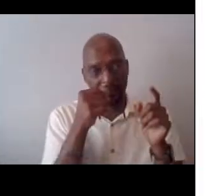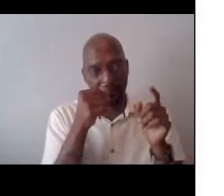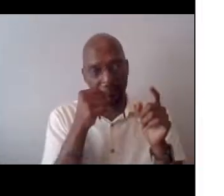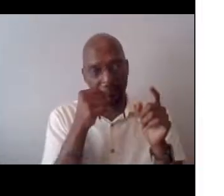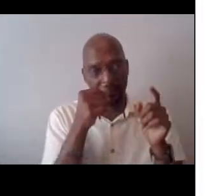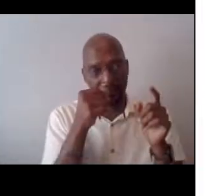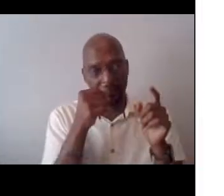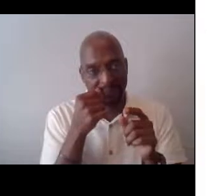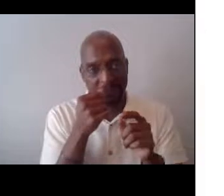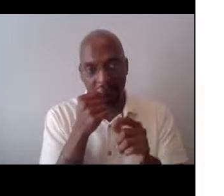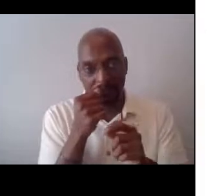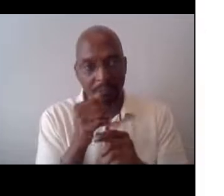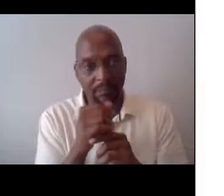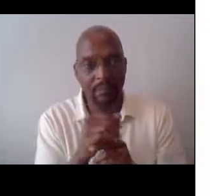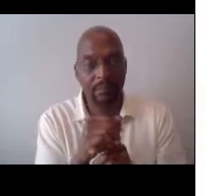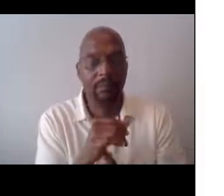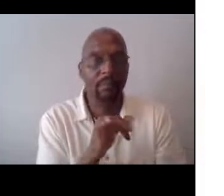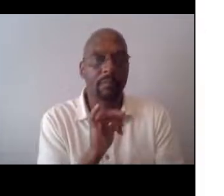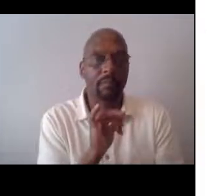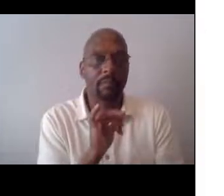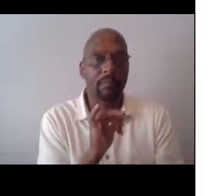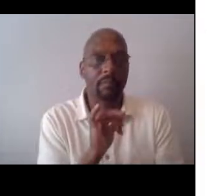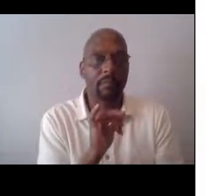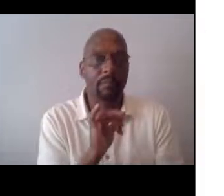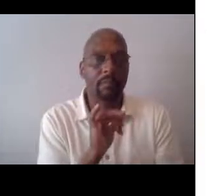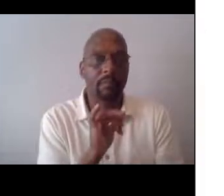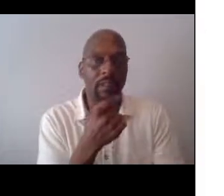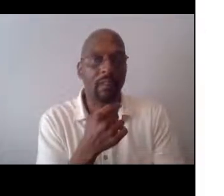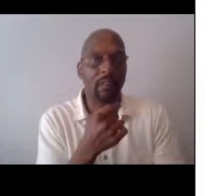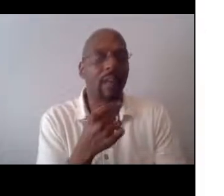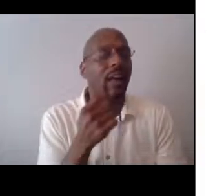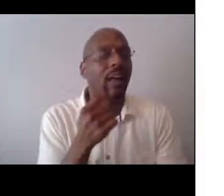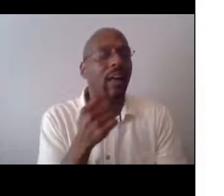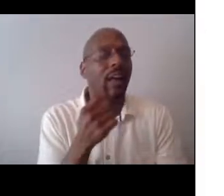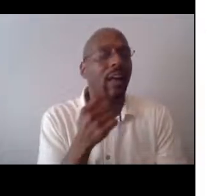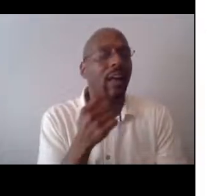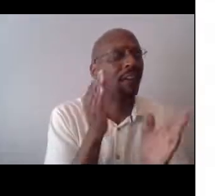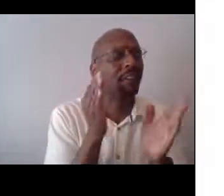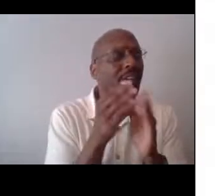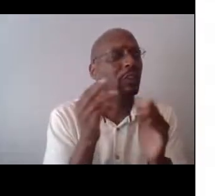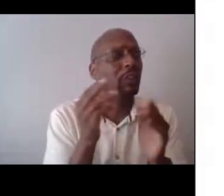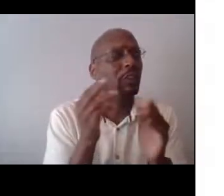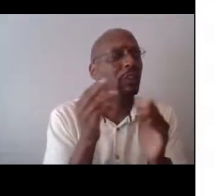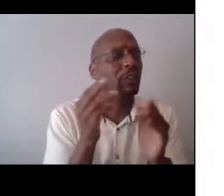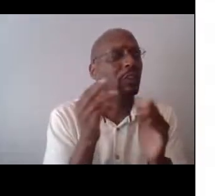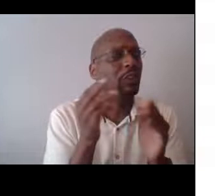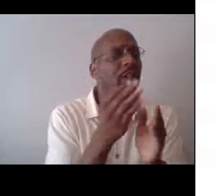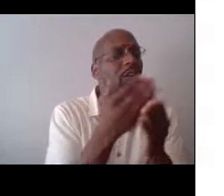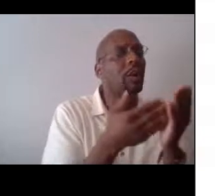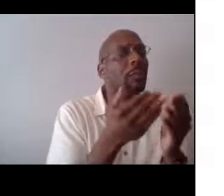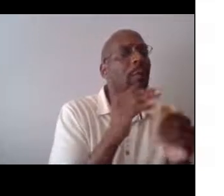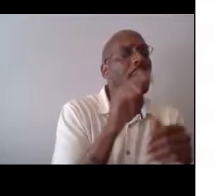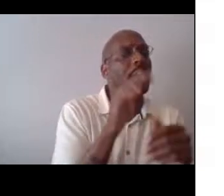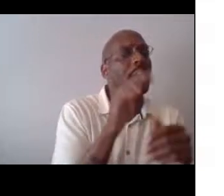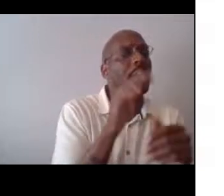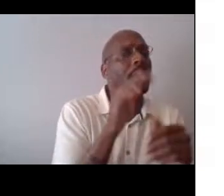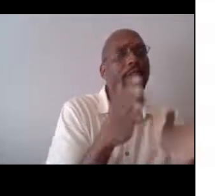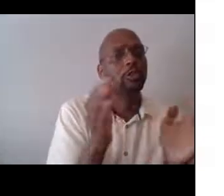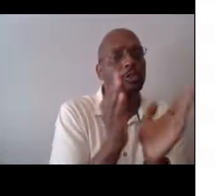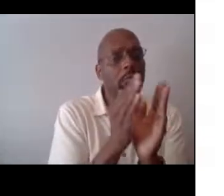and I believe it's very small font, but it's in the diagrams as well.